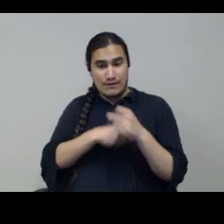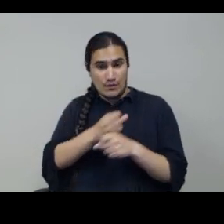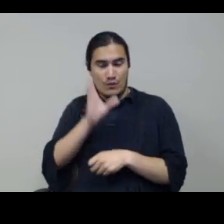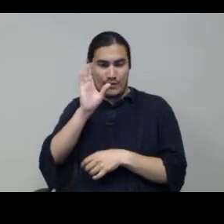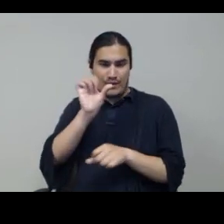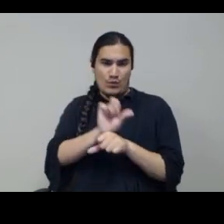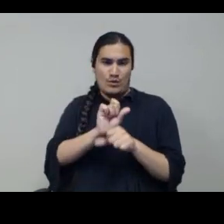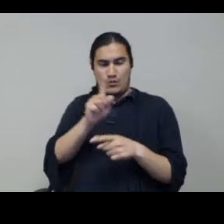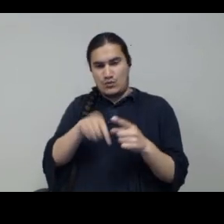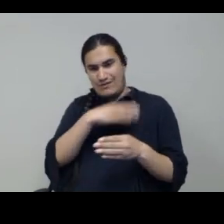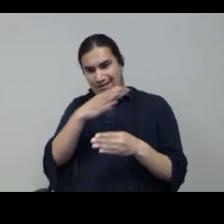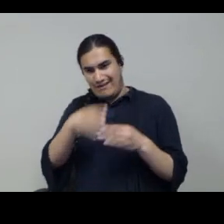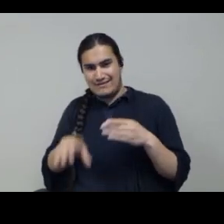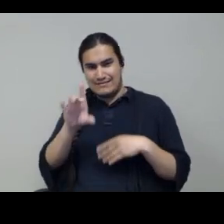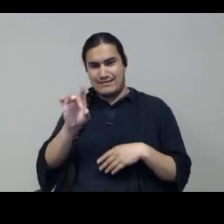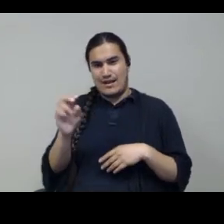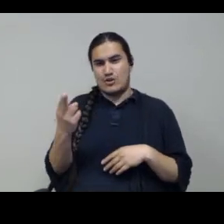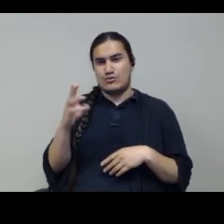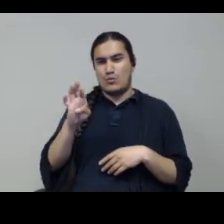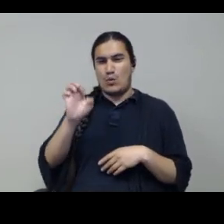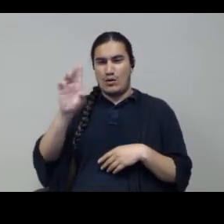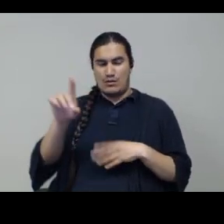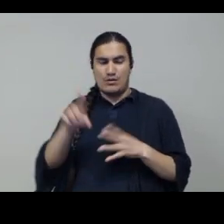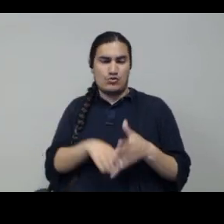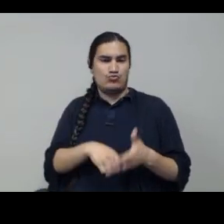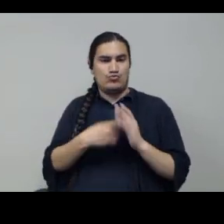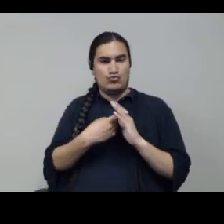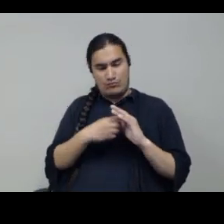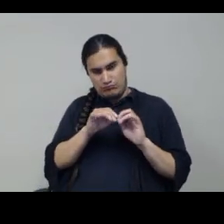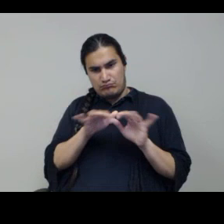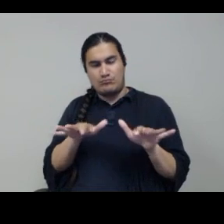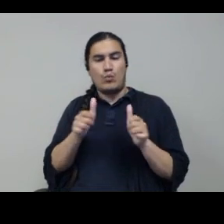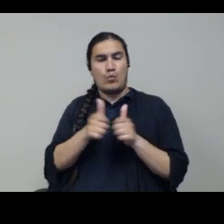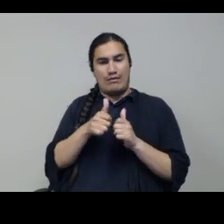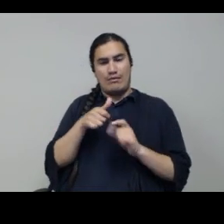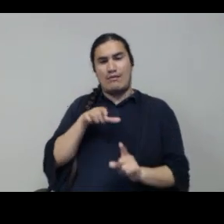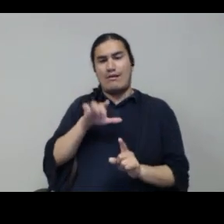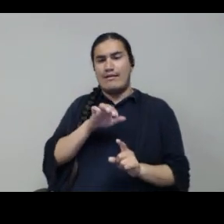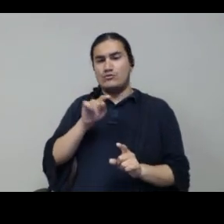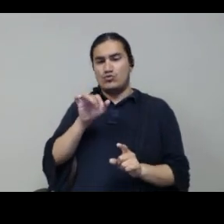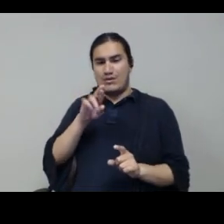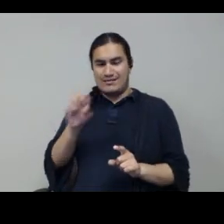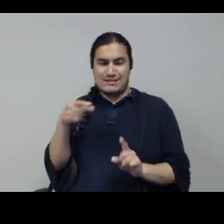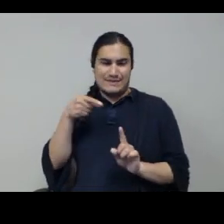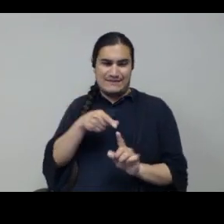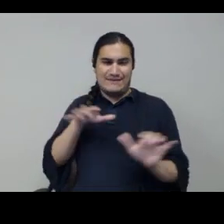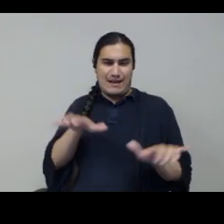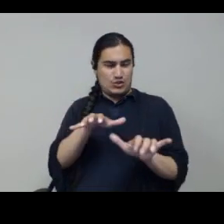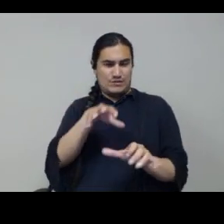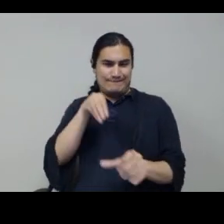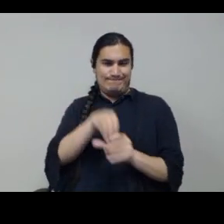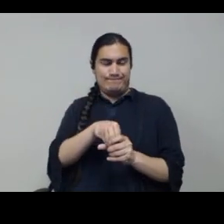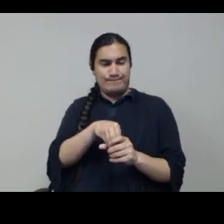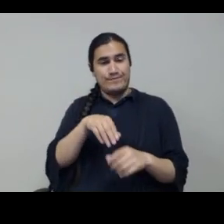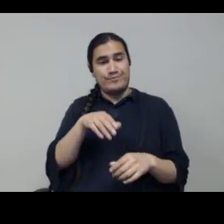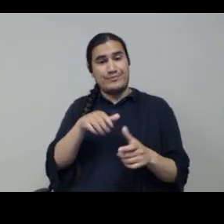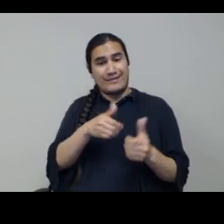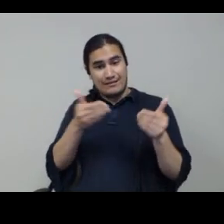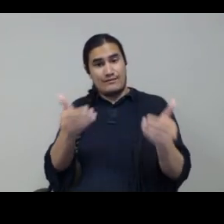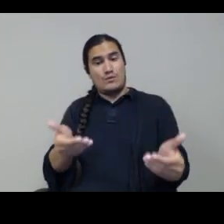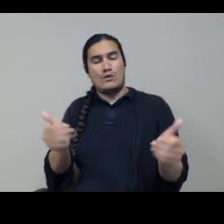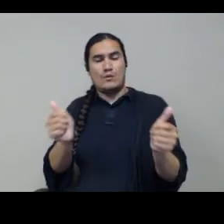to finalize the dashboard and to start populating it with Caltrans specific actions. And then moving forward, we'll be working